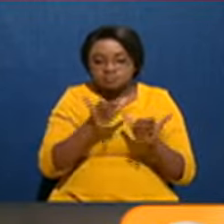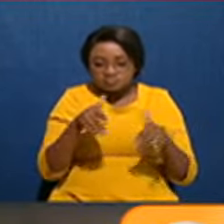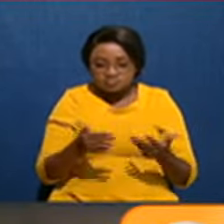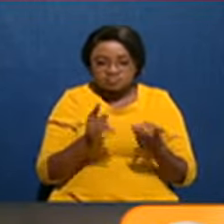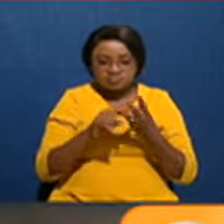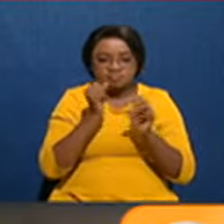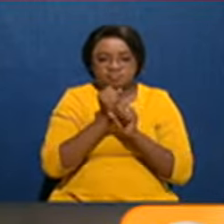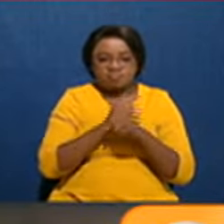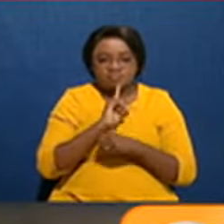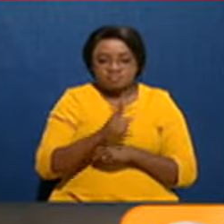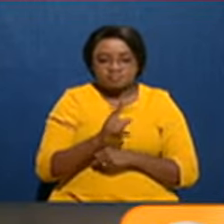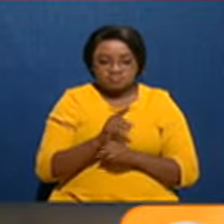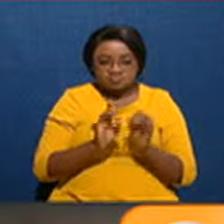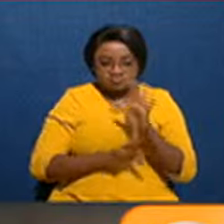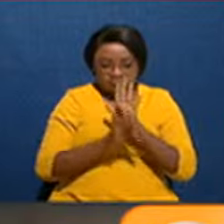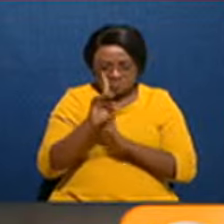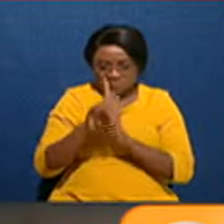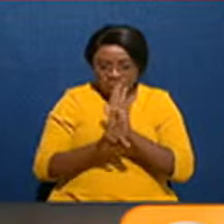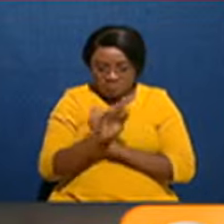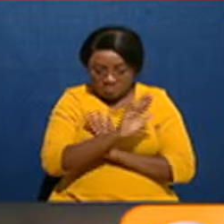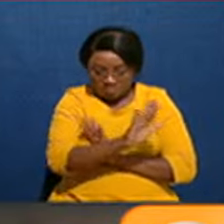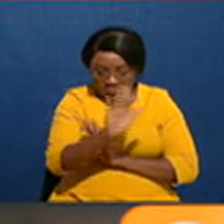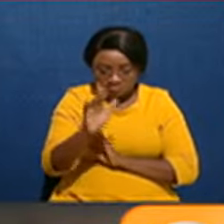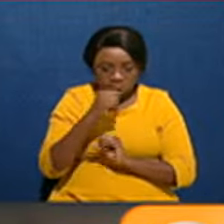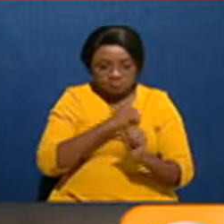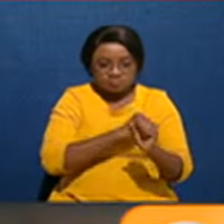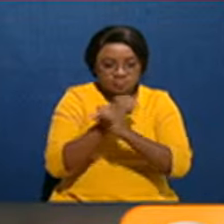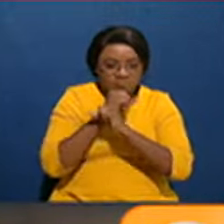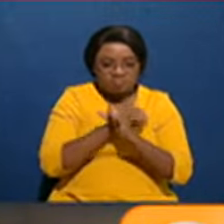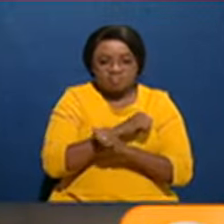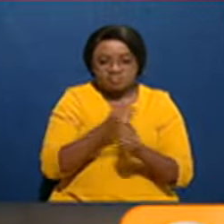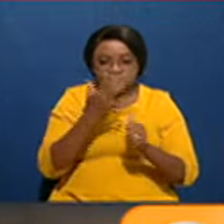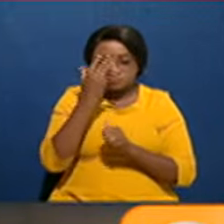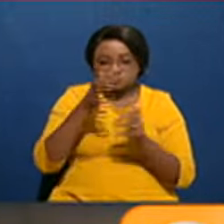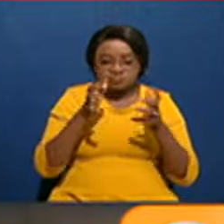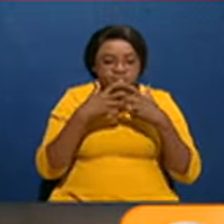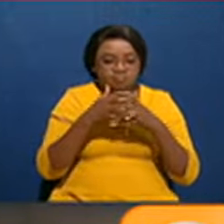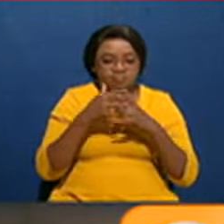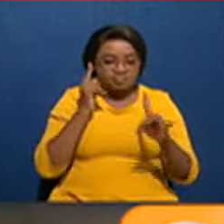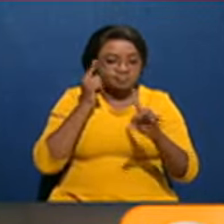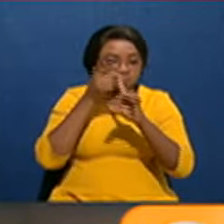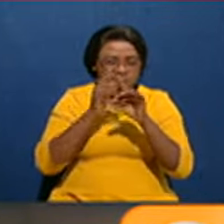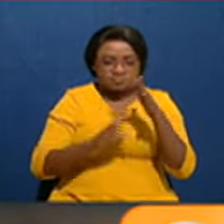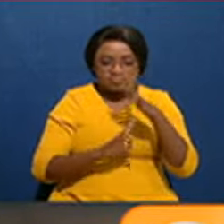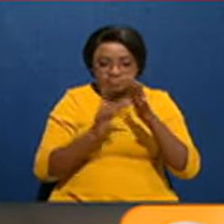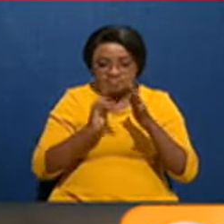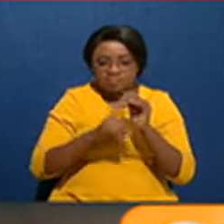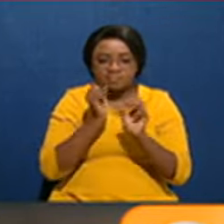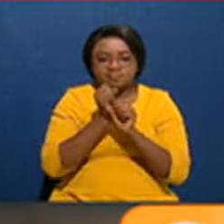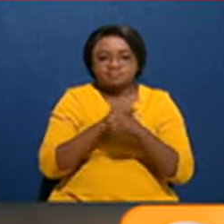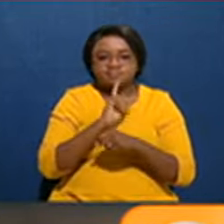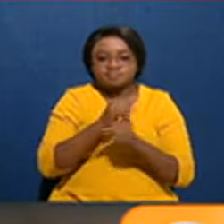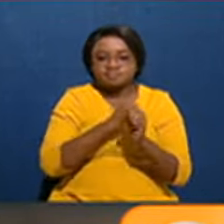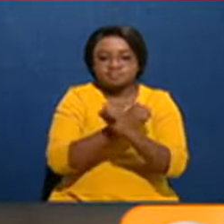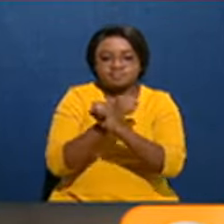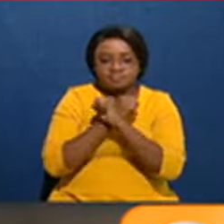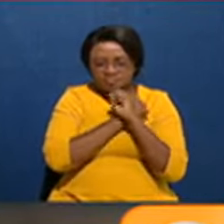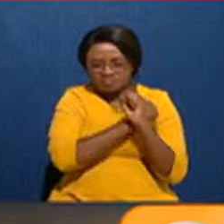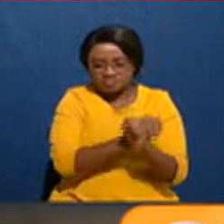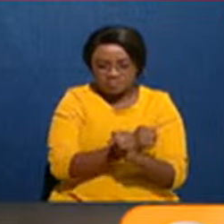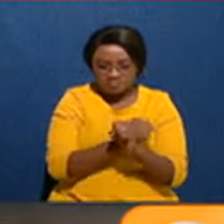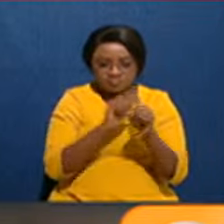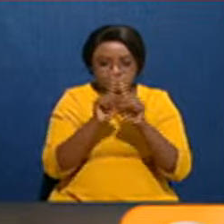that their developments are safeguarded, because engineering is all about safety and ensuring that protecting the investment